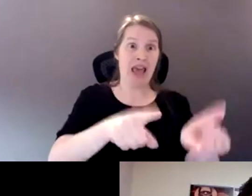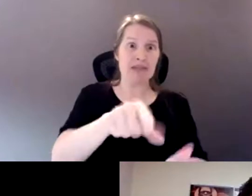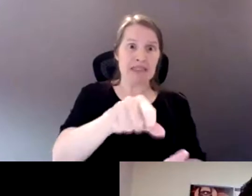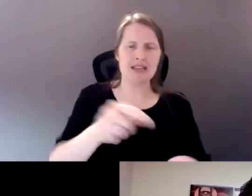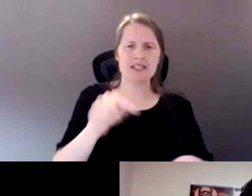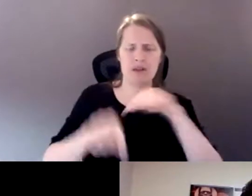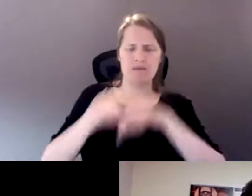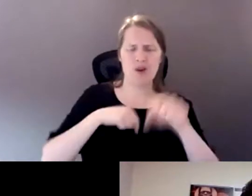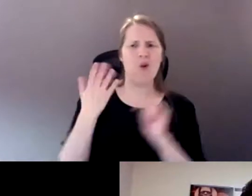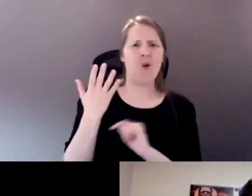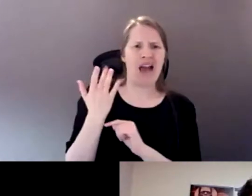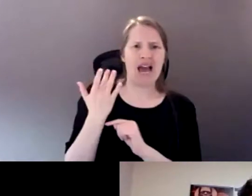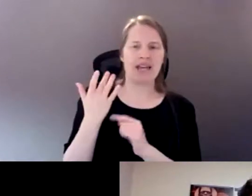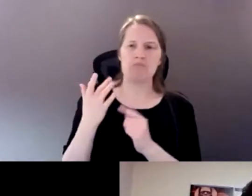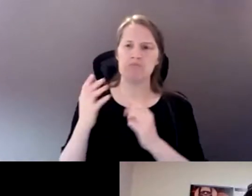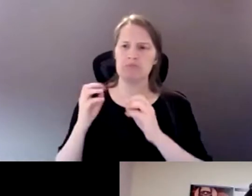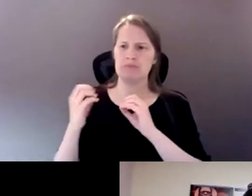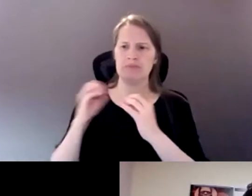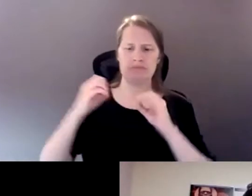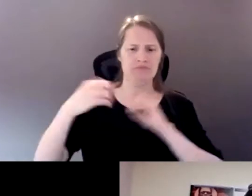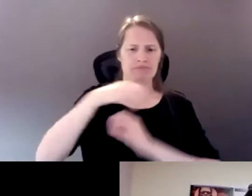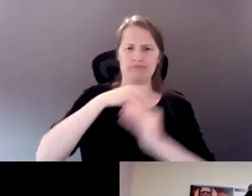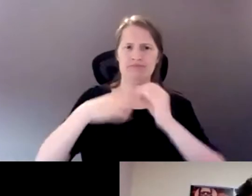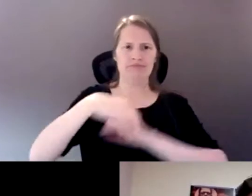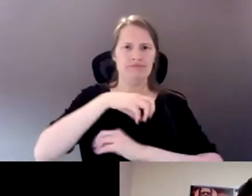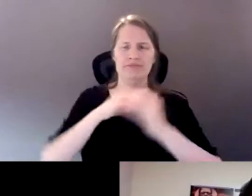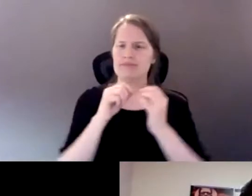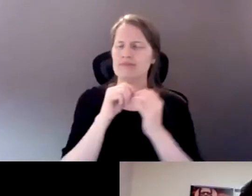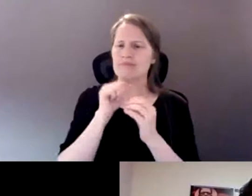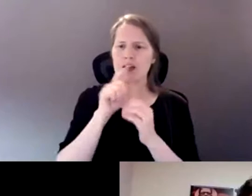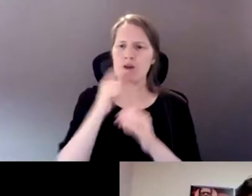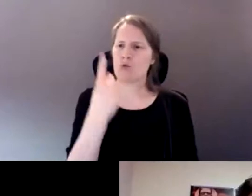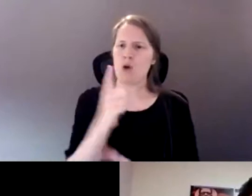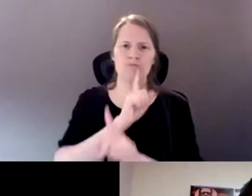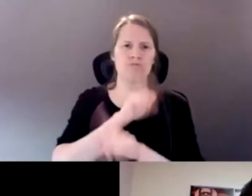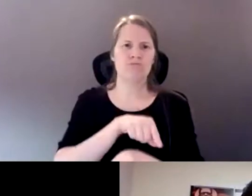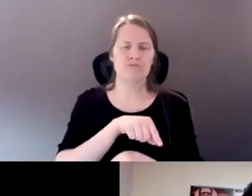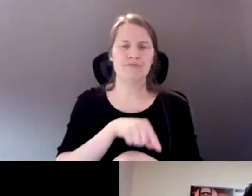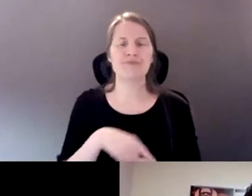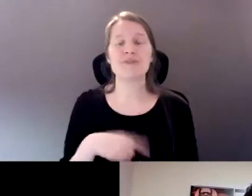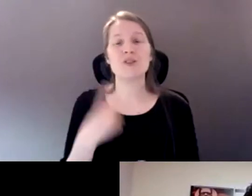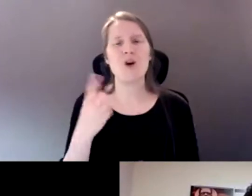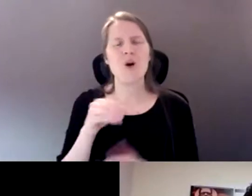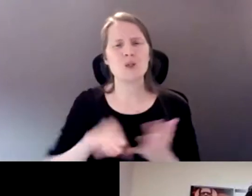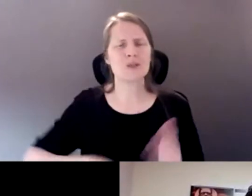took place. And this student and some of the students, as is often the case, have a